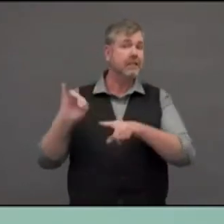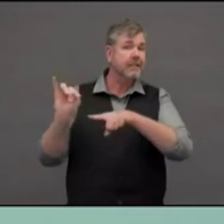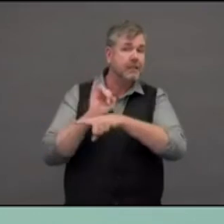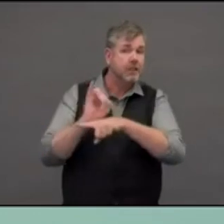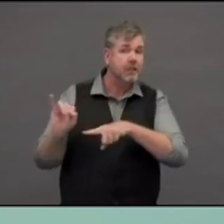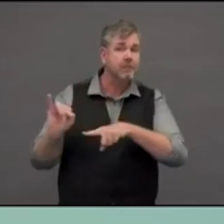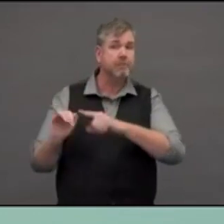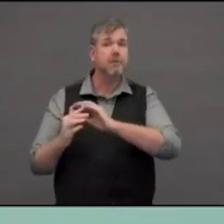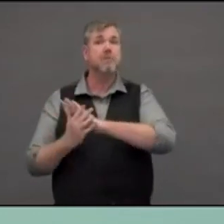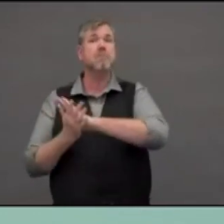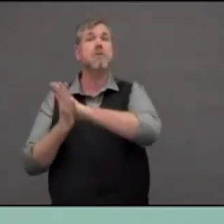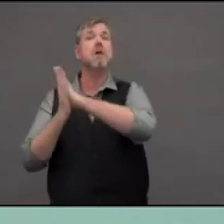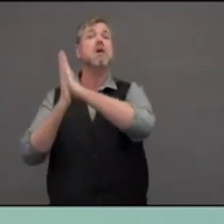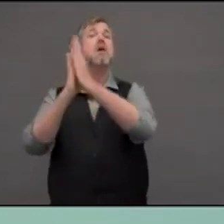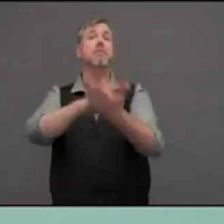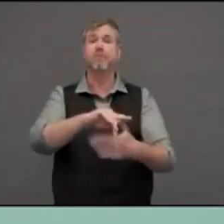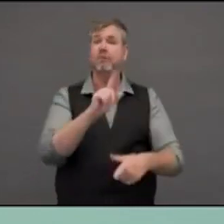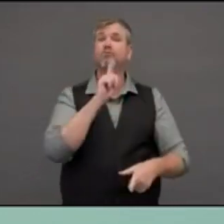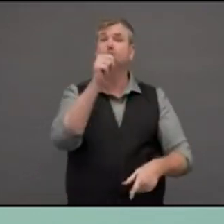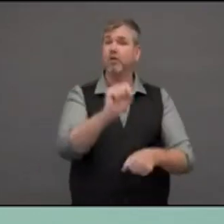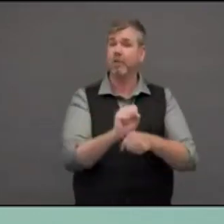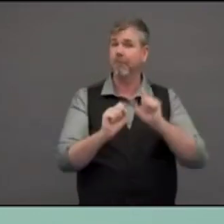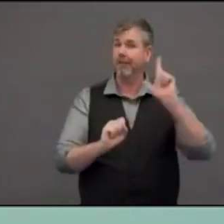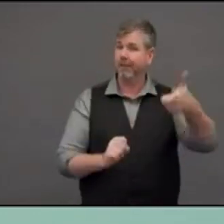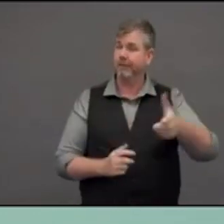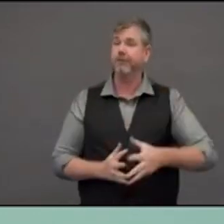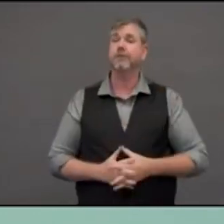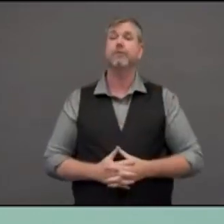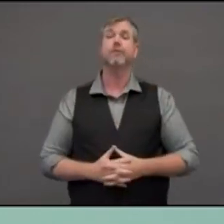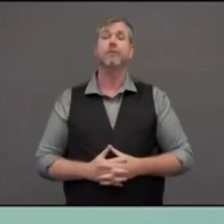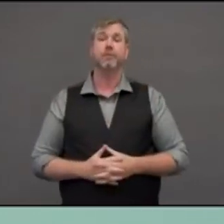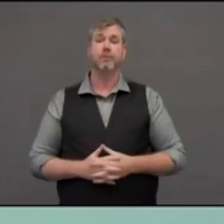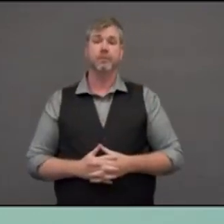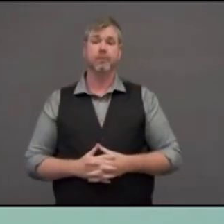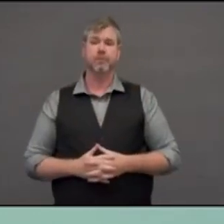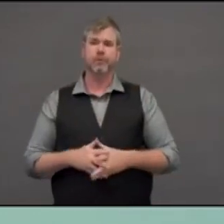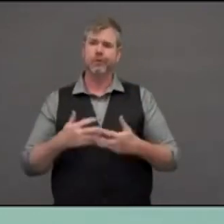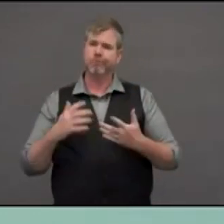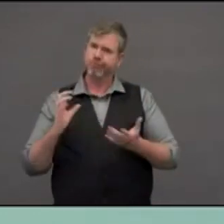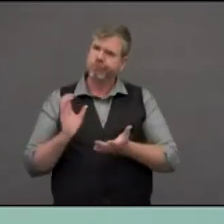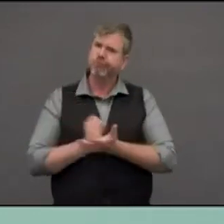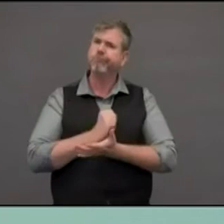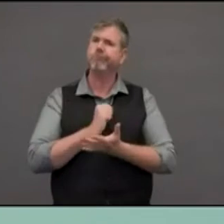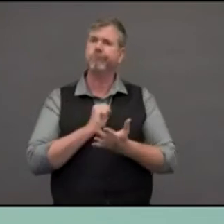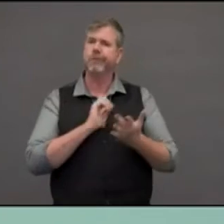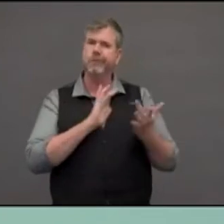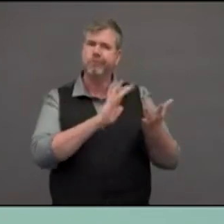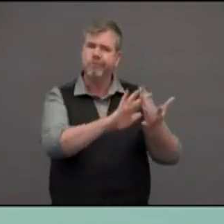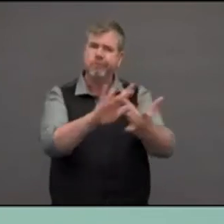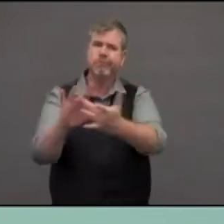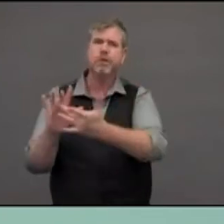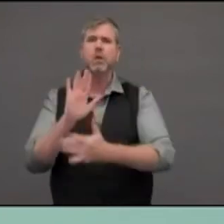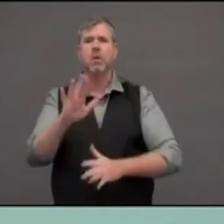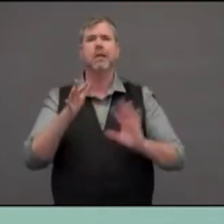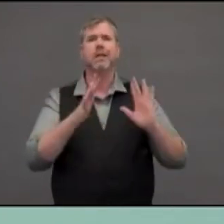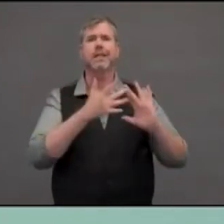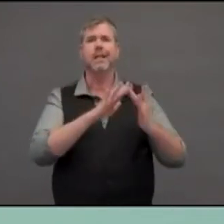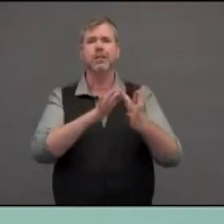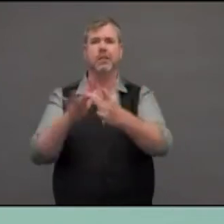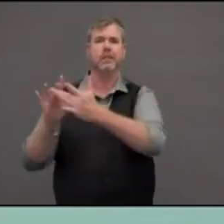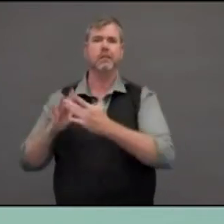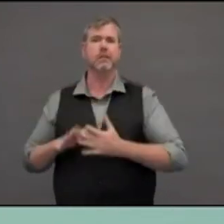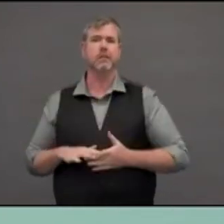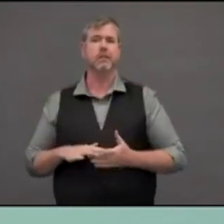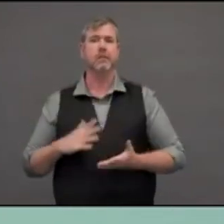into jobs. So, reach out to your connections, reach out to maybe a career